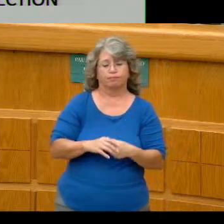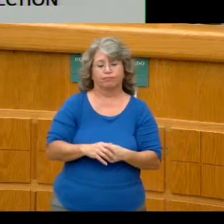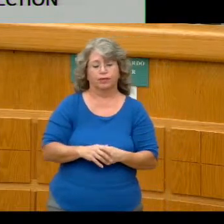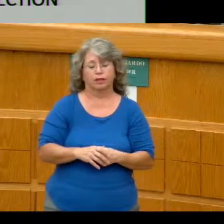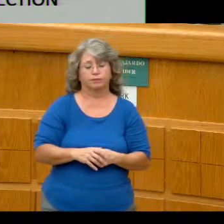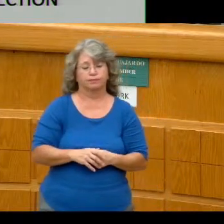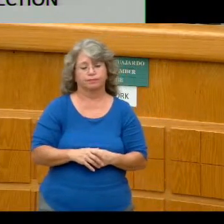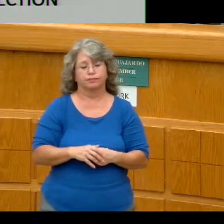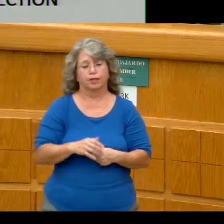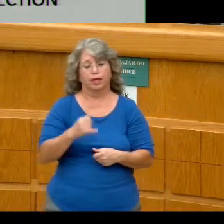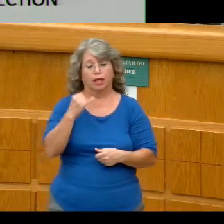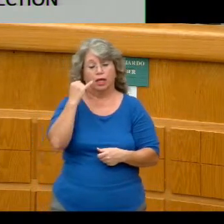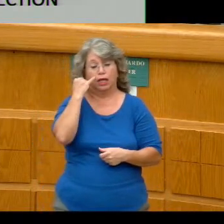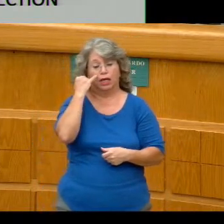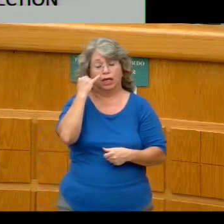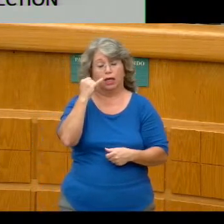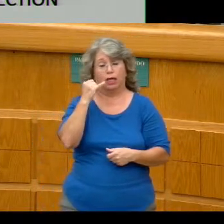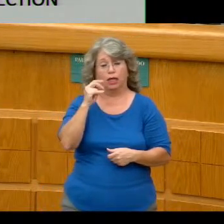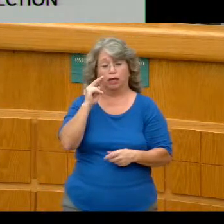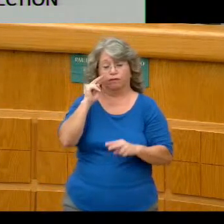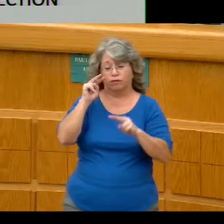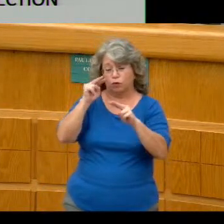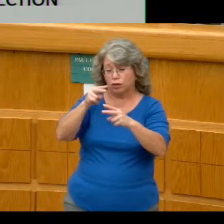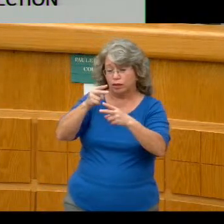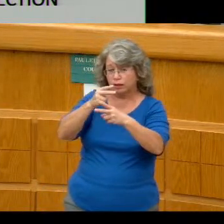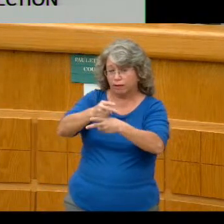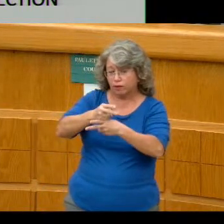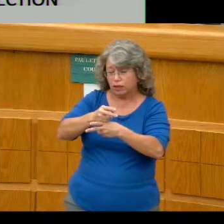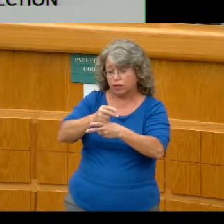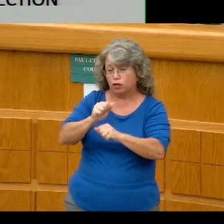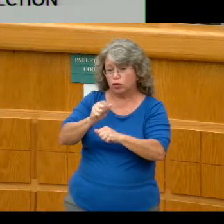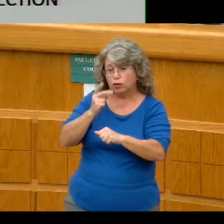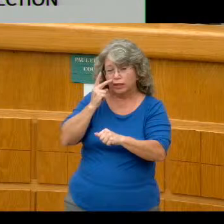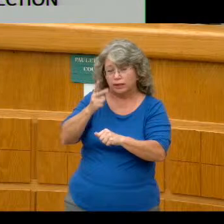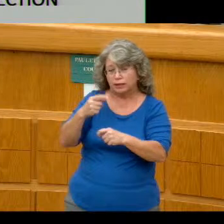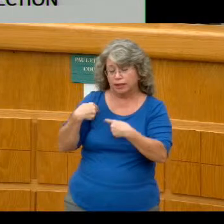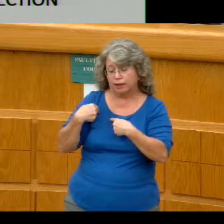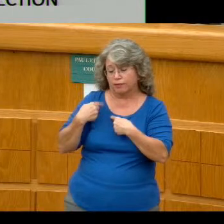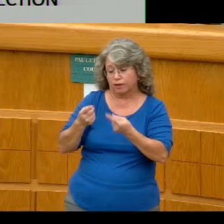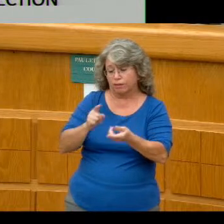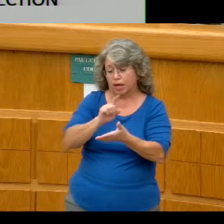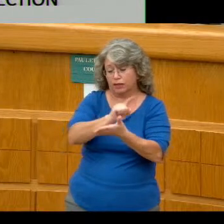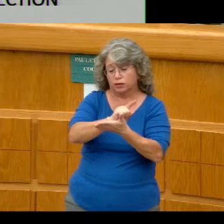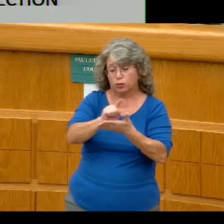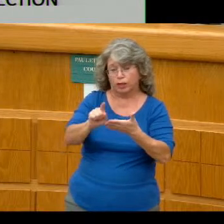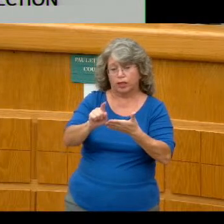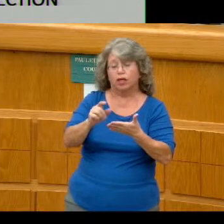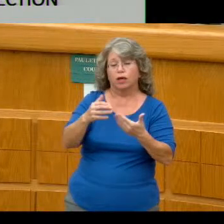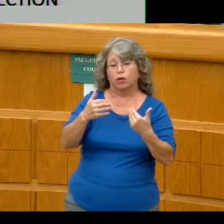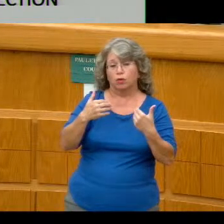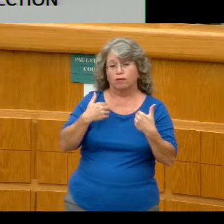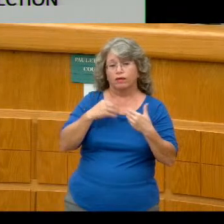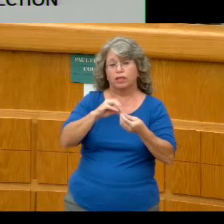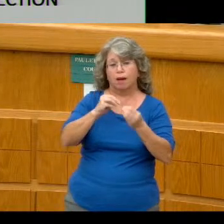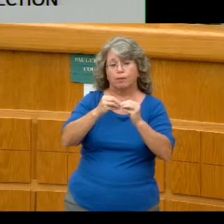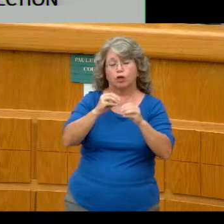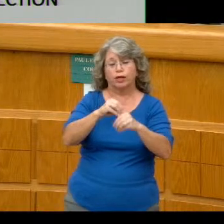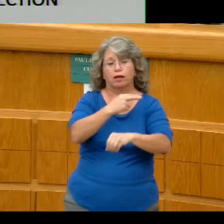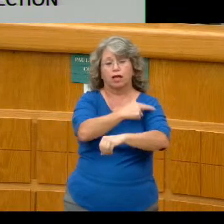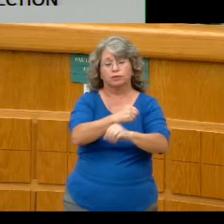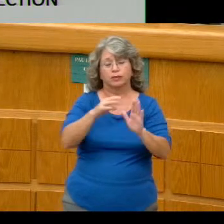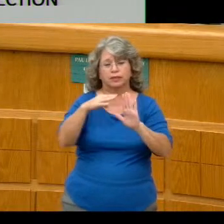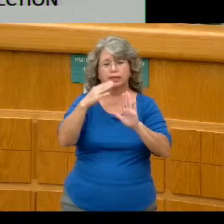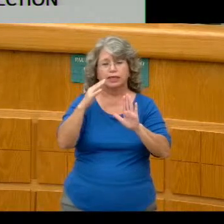So if you look very closely, you can see over the past week, there's been a leveling off in the number of hospitalizations. It's no longer